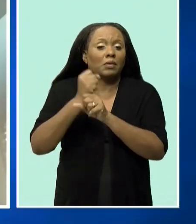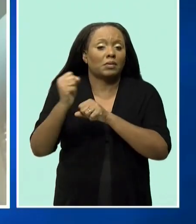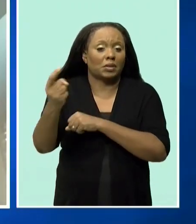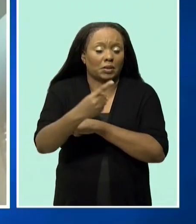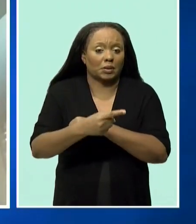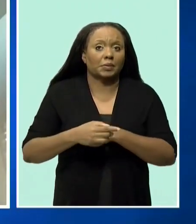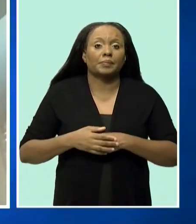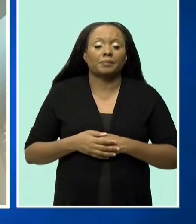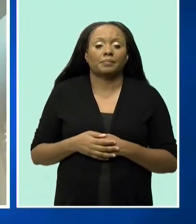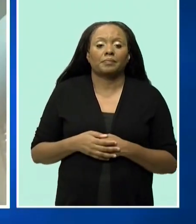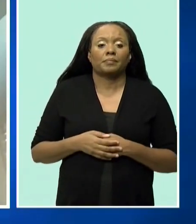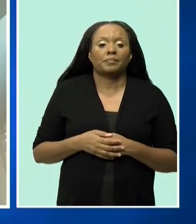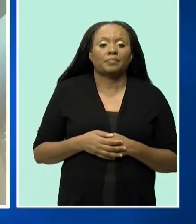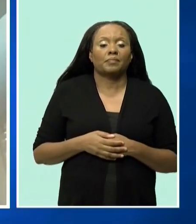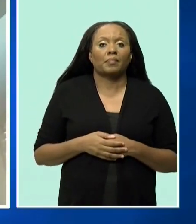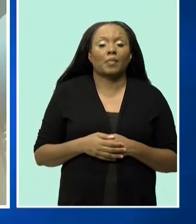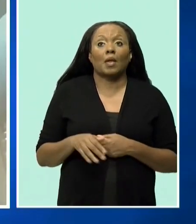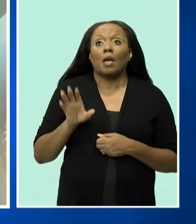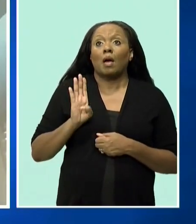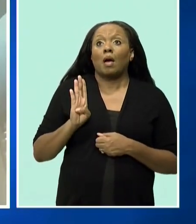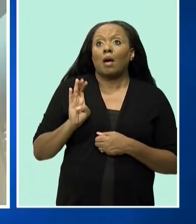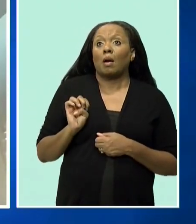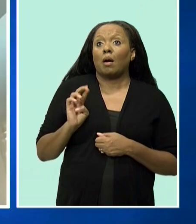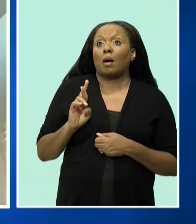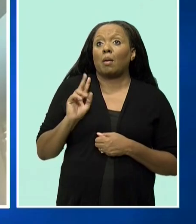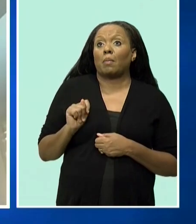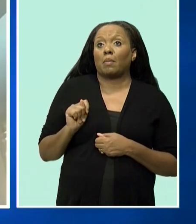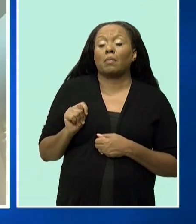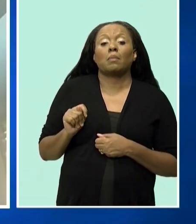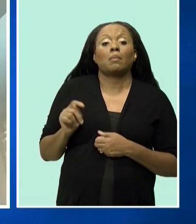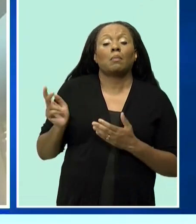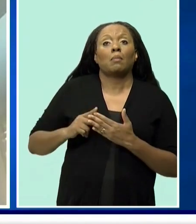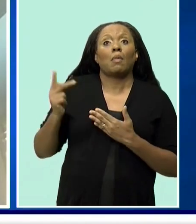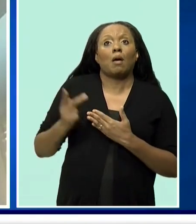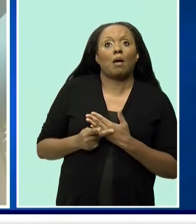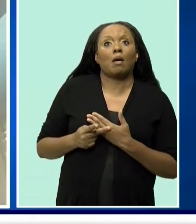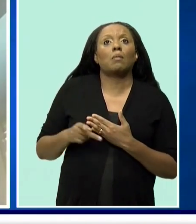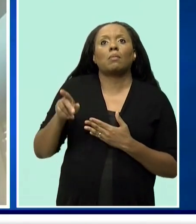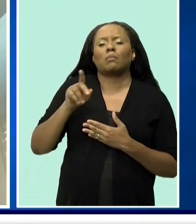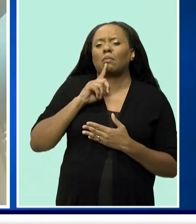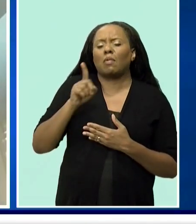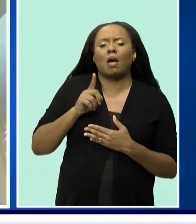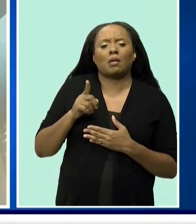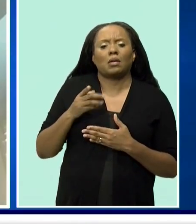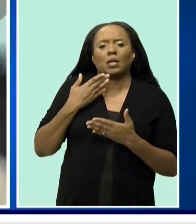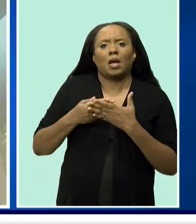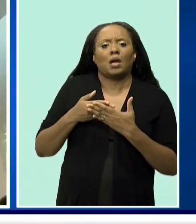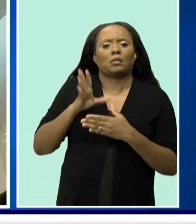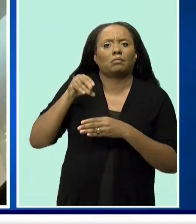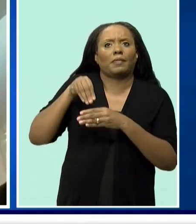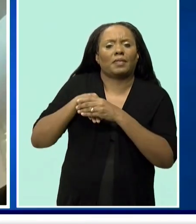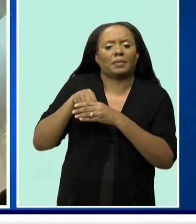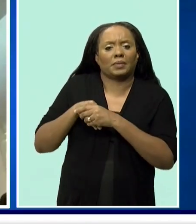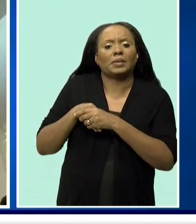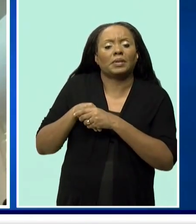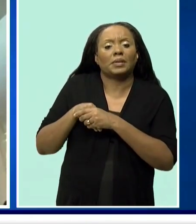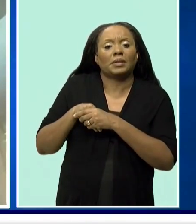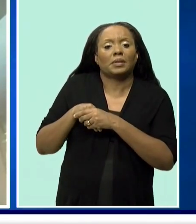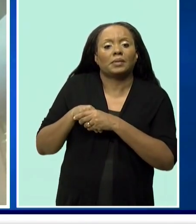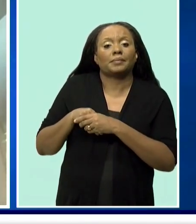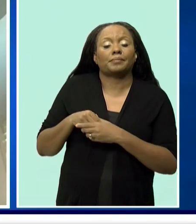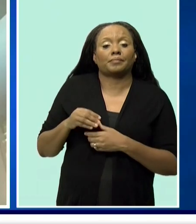BERT program builds in for government, taking government investment up. Back then